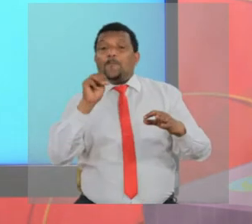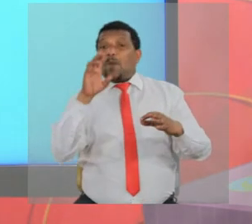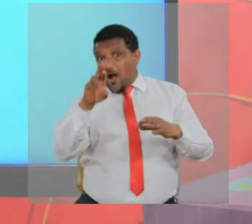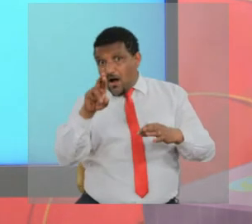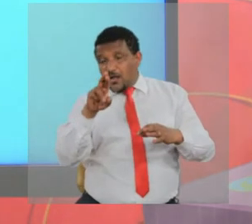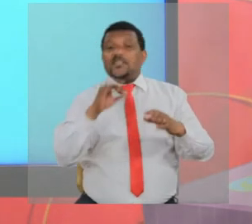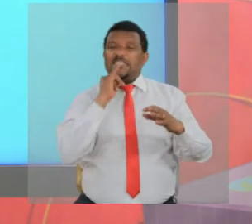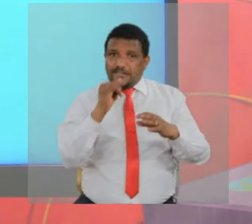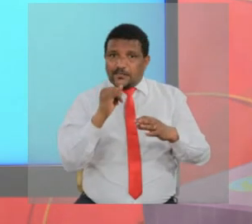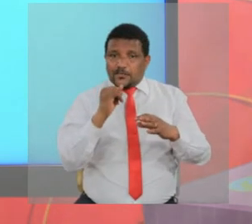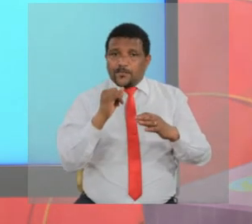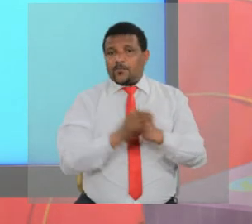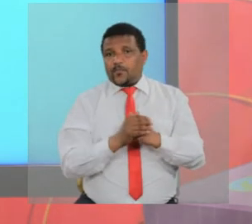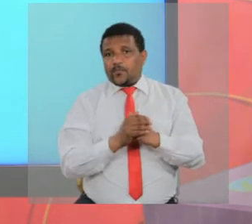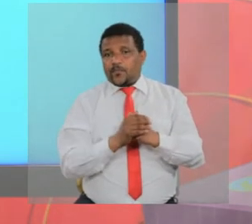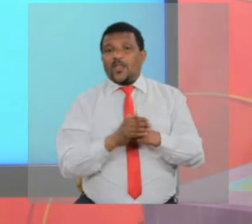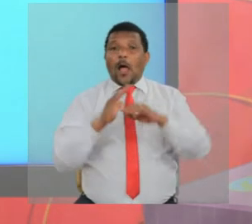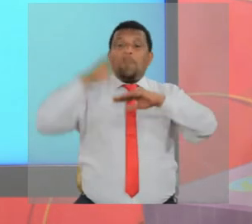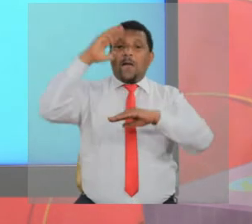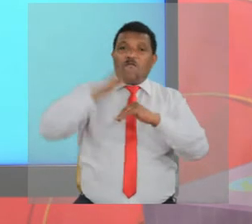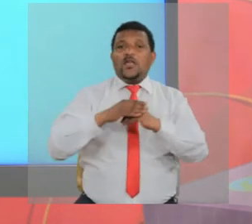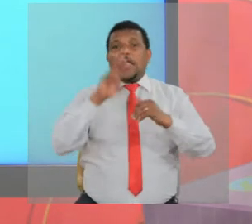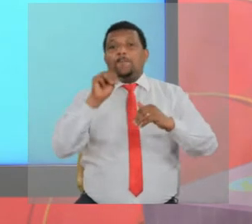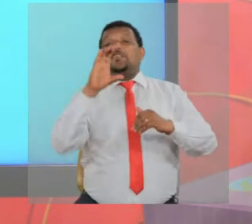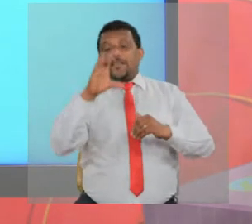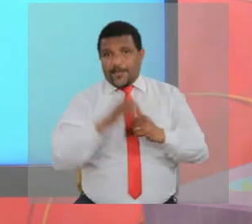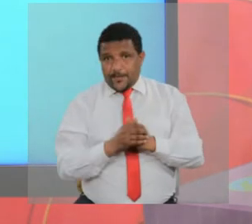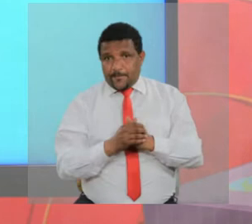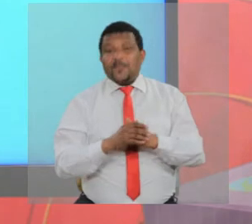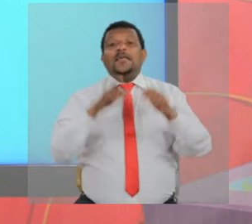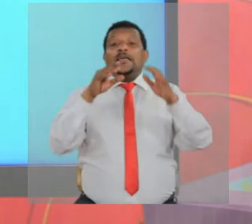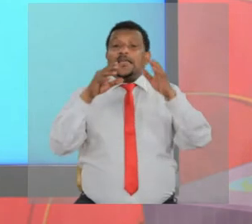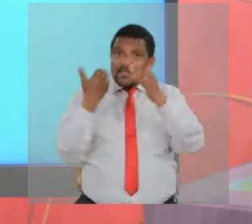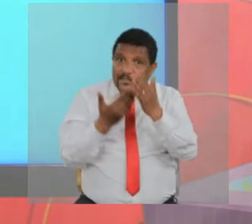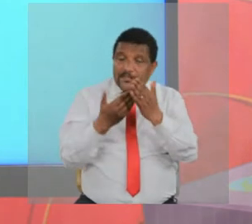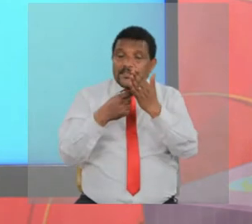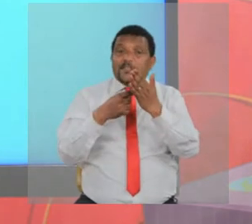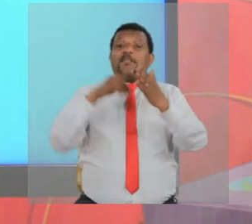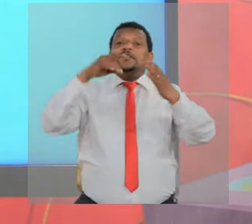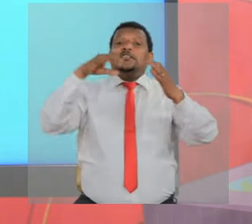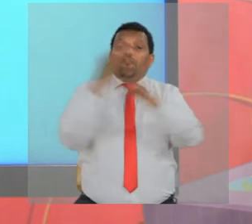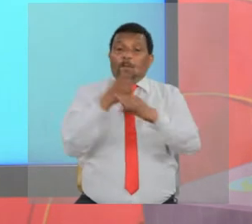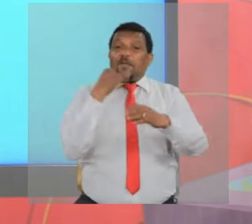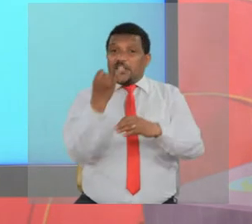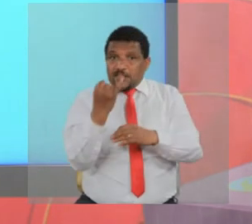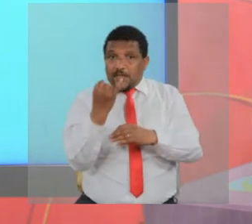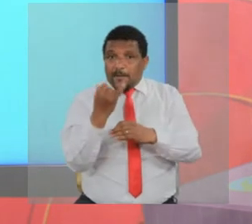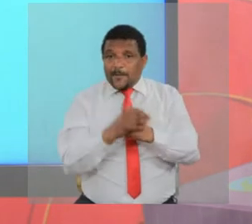MR is above the MC, hence the firm is